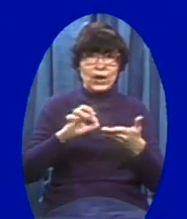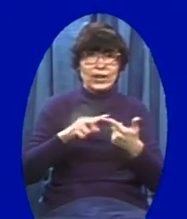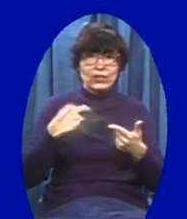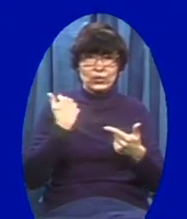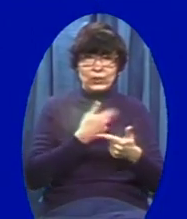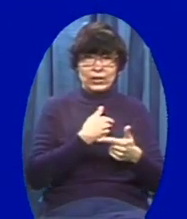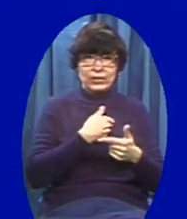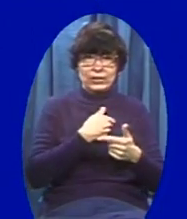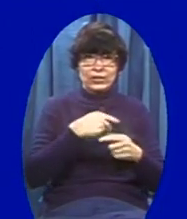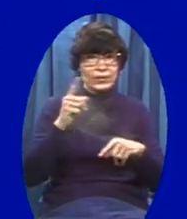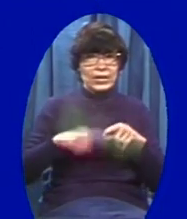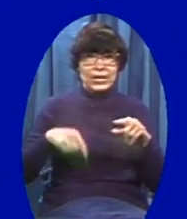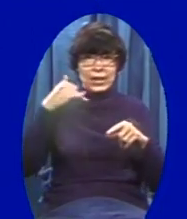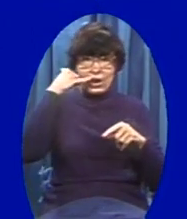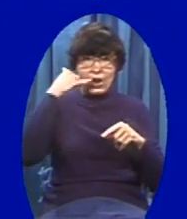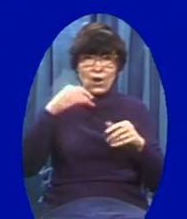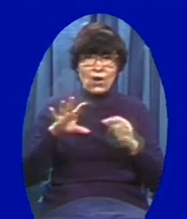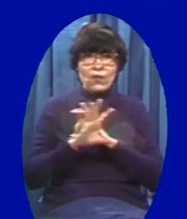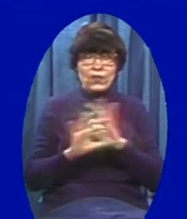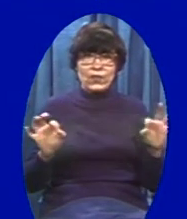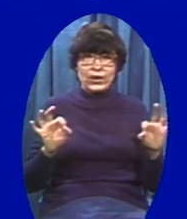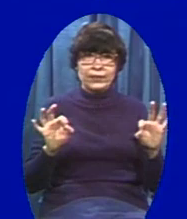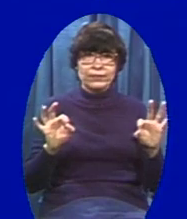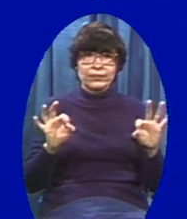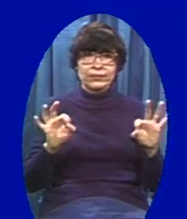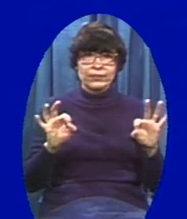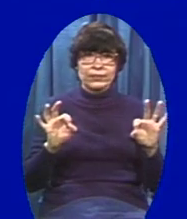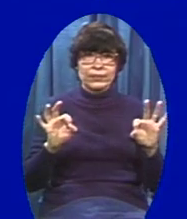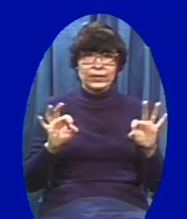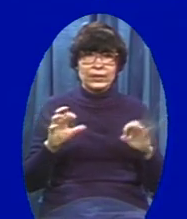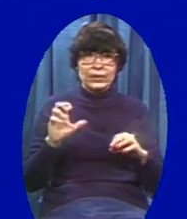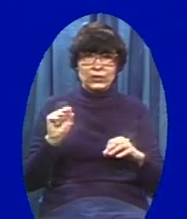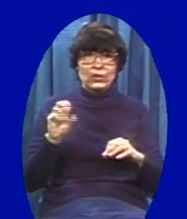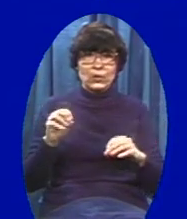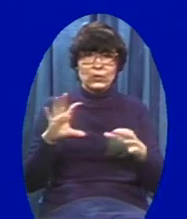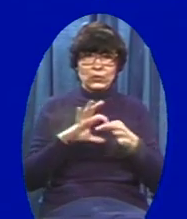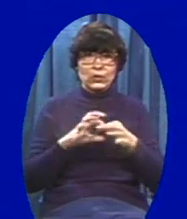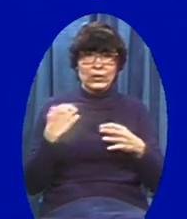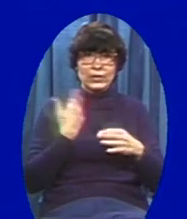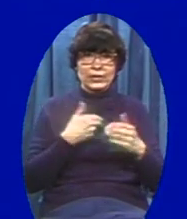writing, I hope you'll do it now and become a faith partner of the Old Time Gospel Hour.